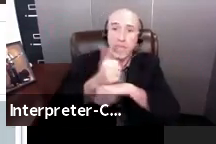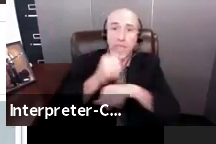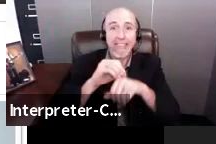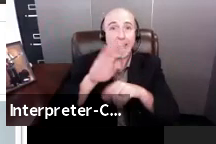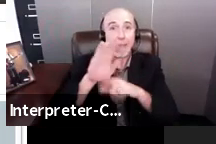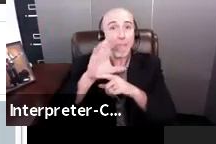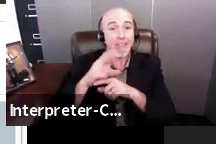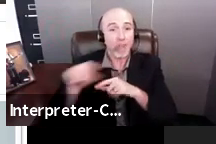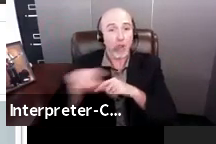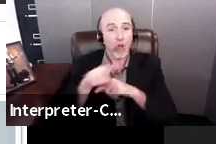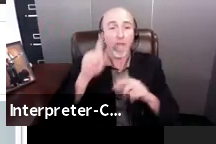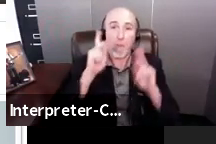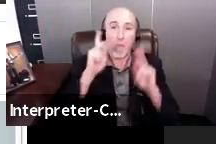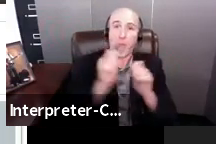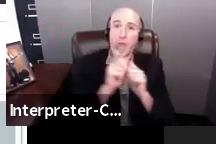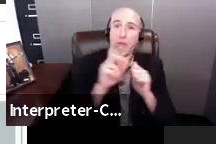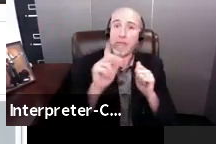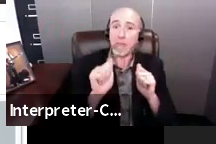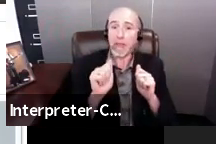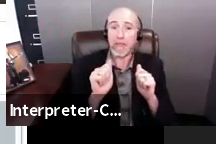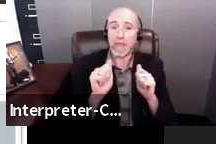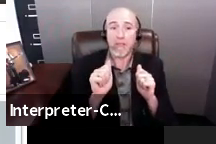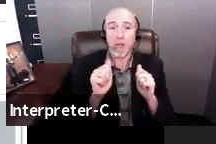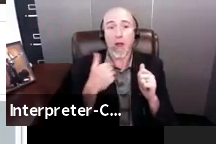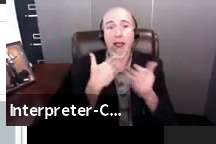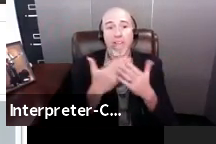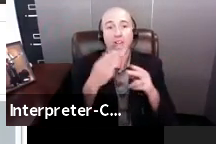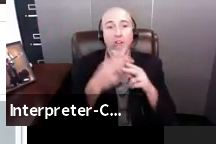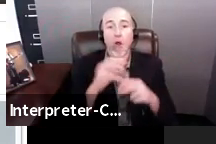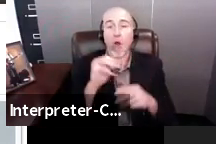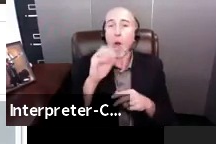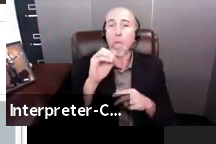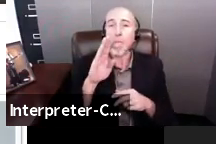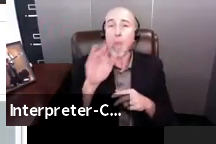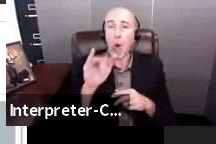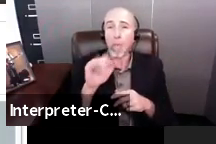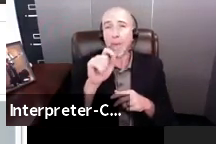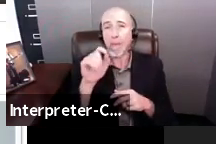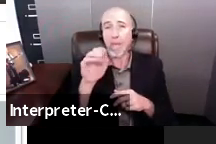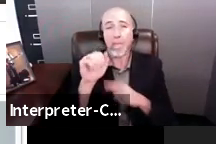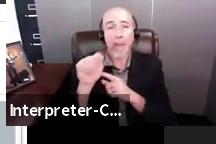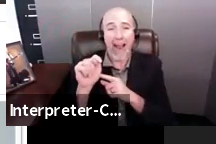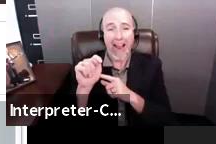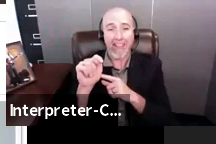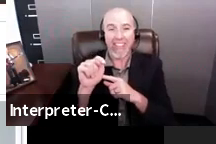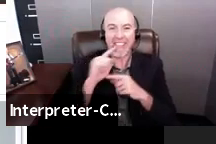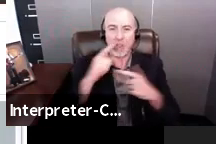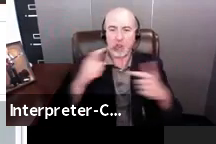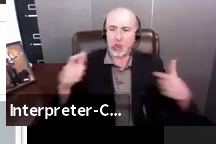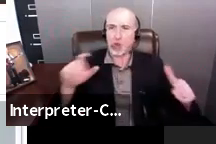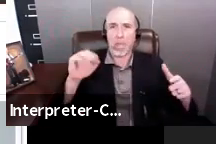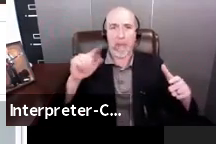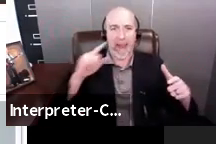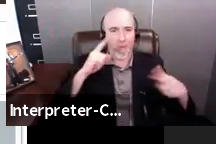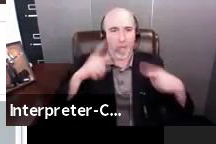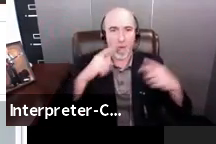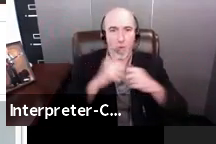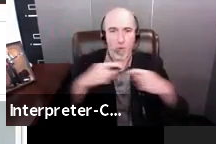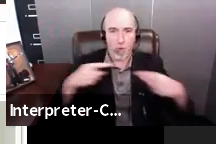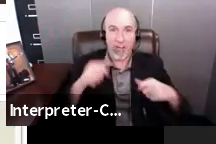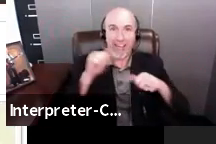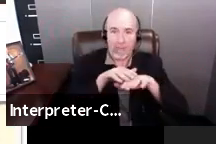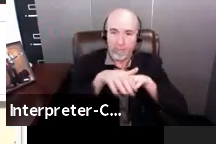Beach for people with disabilities. We have things called a Mogi mat, which is a huge mat for people in wheelchairs. And they'll put you in the